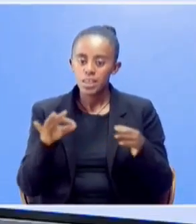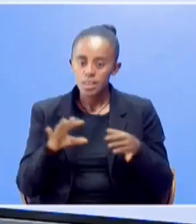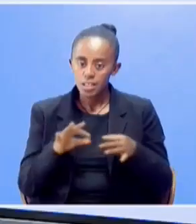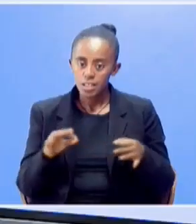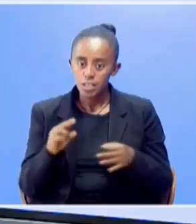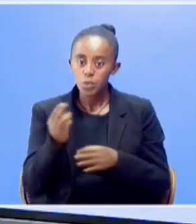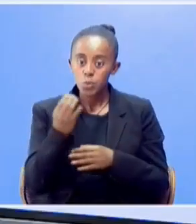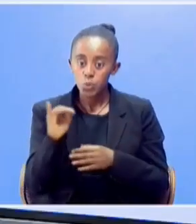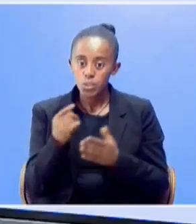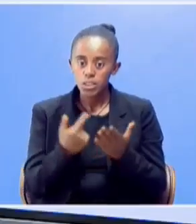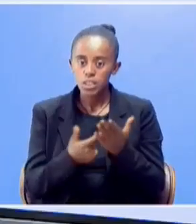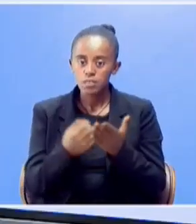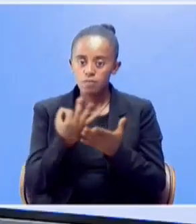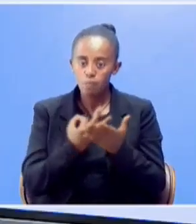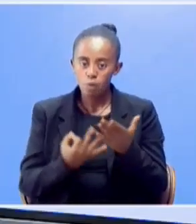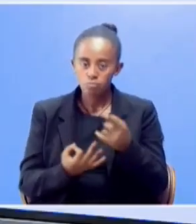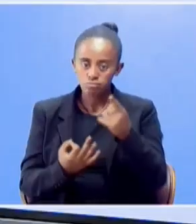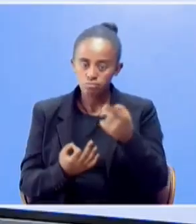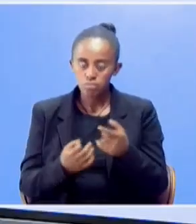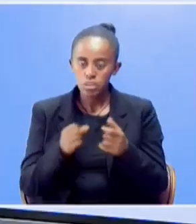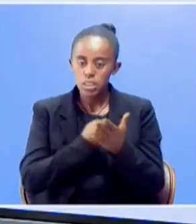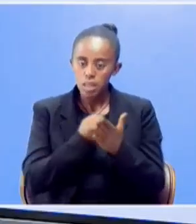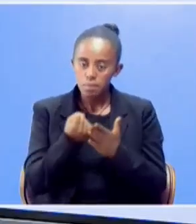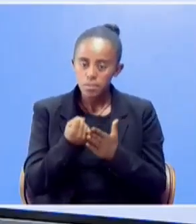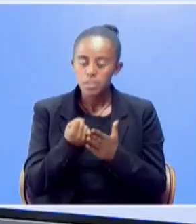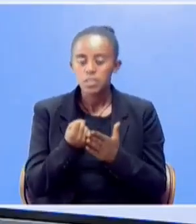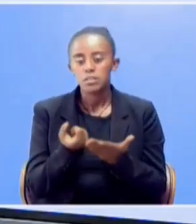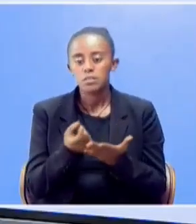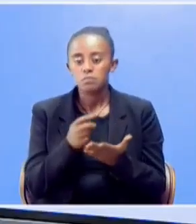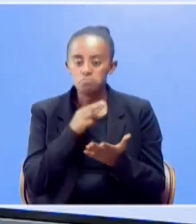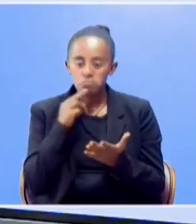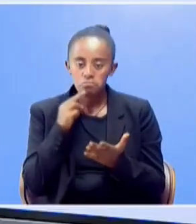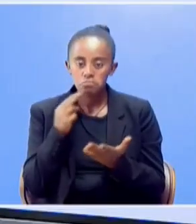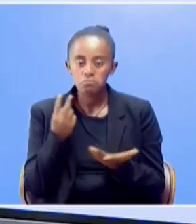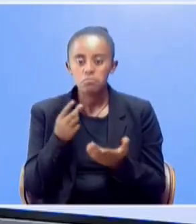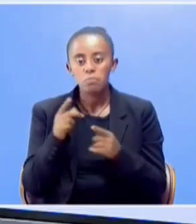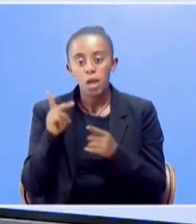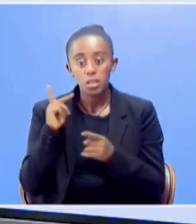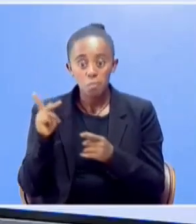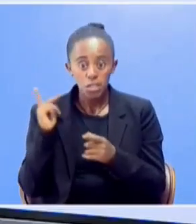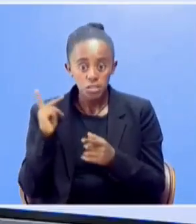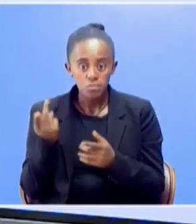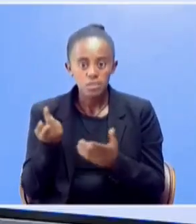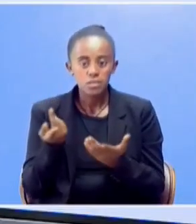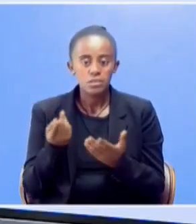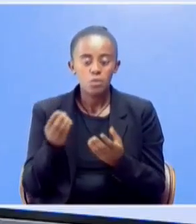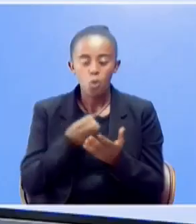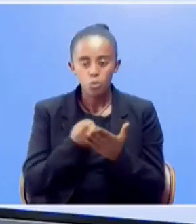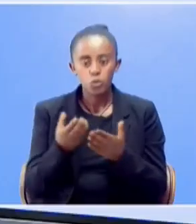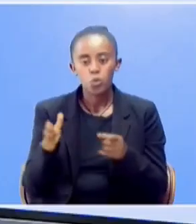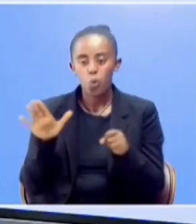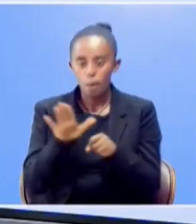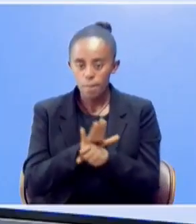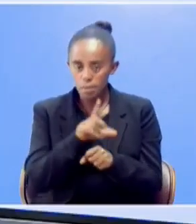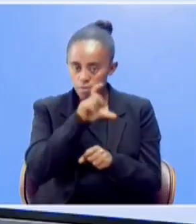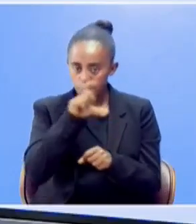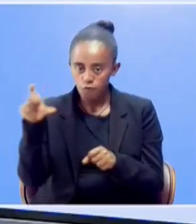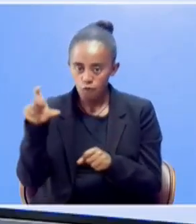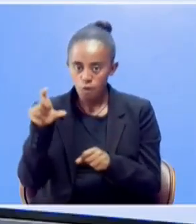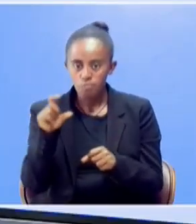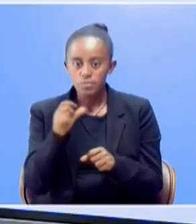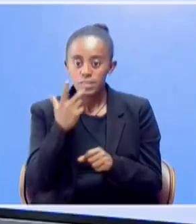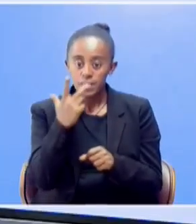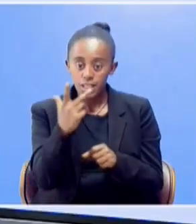using this form, following this form. Subject plus had plus past participle, then object or complement. For the